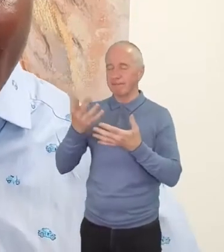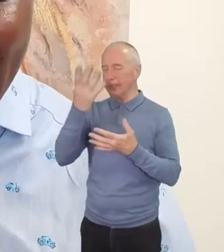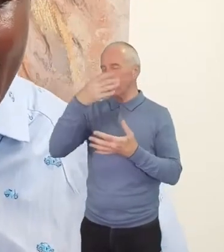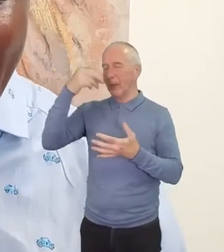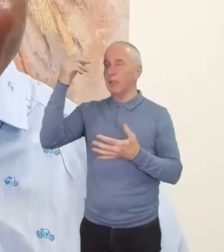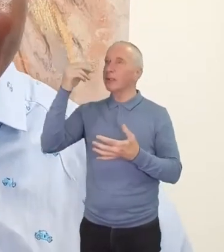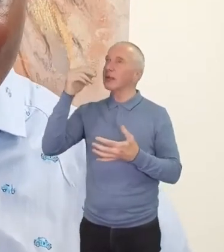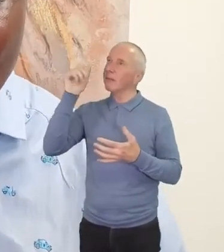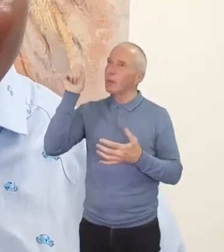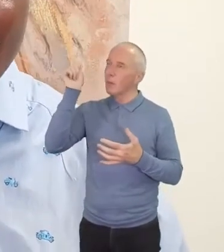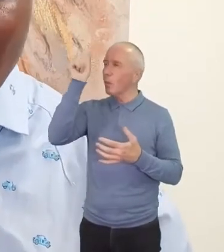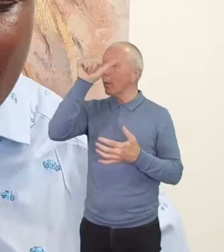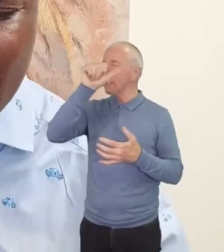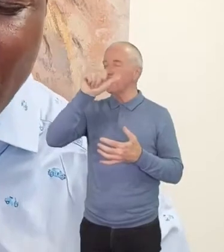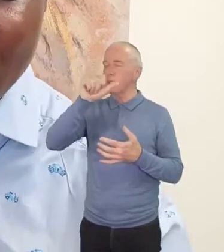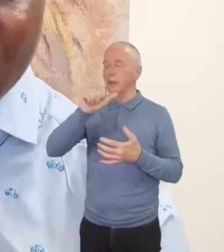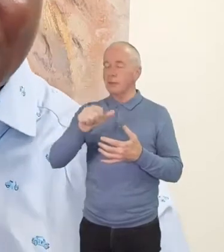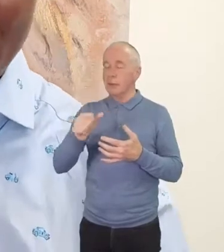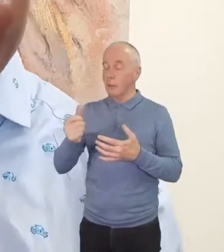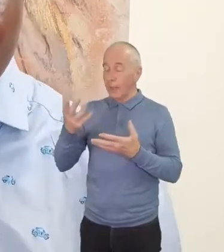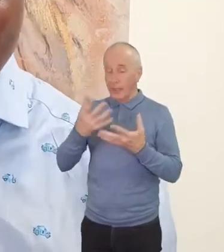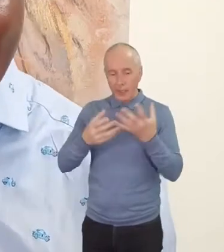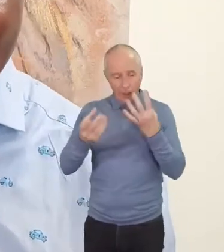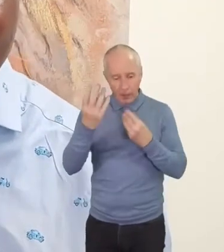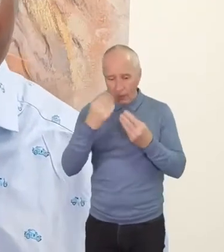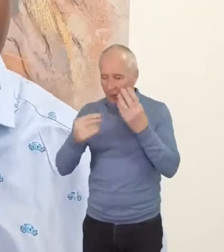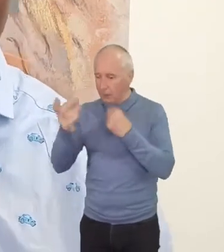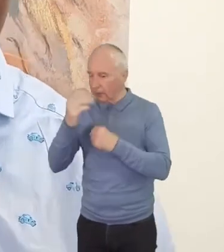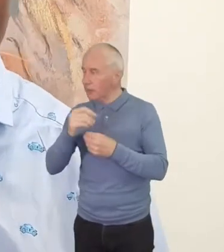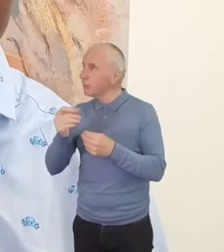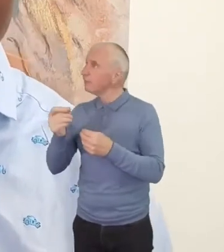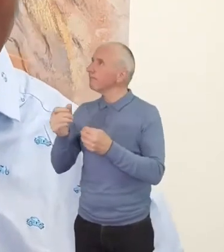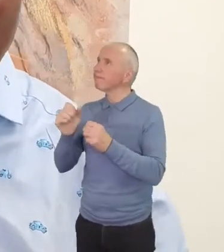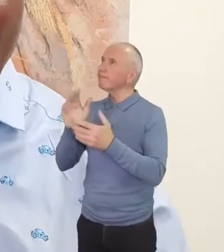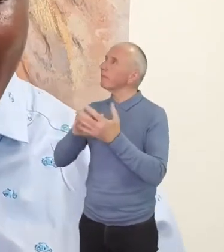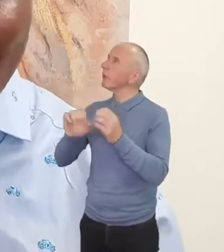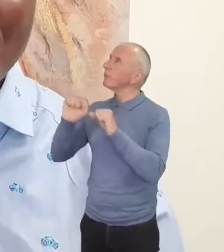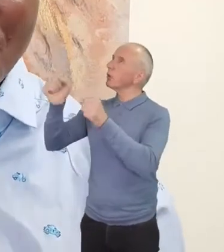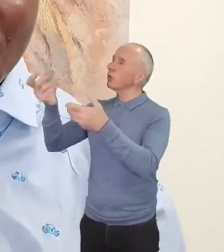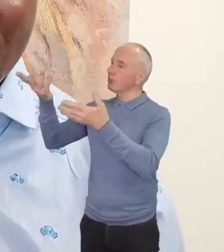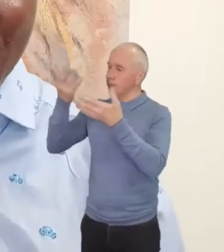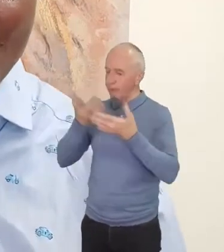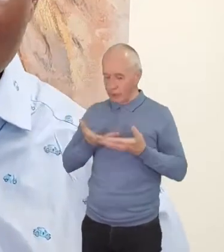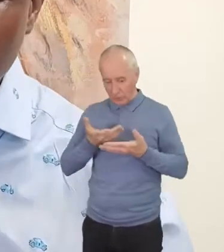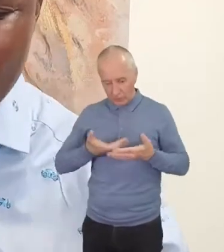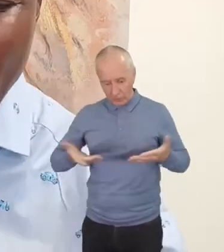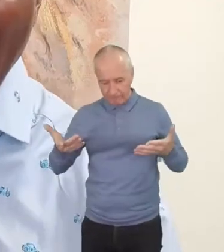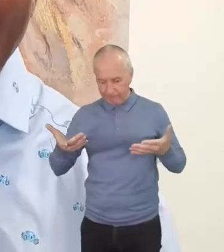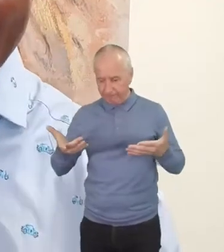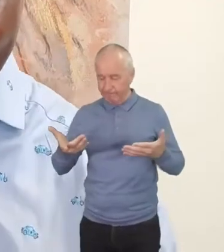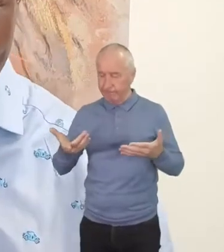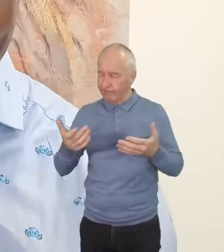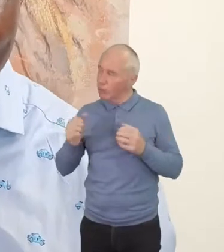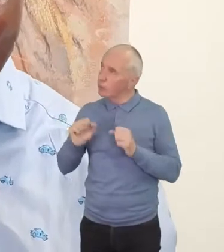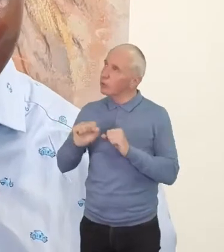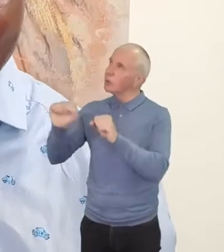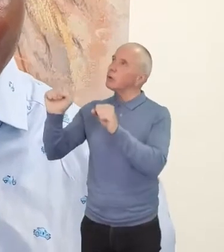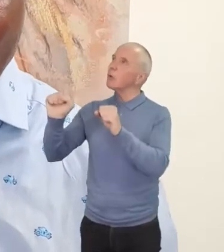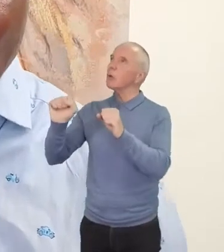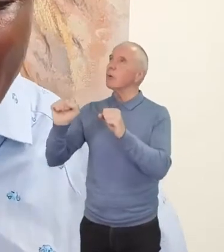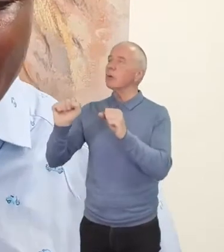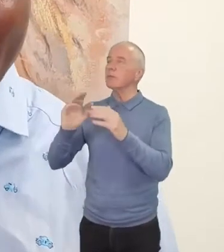that we may learn to use the resources given to us, offering our utmost for your highest